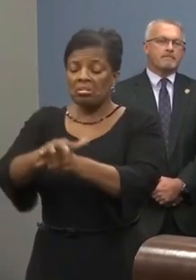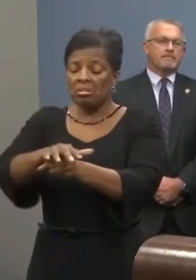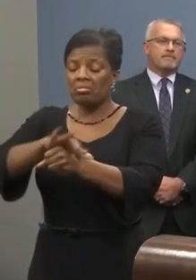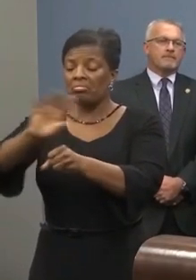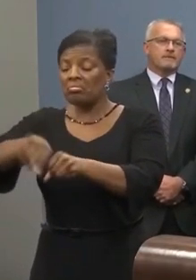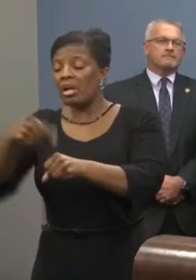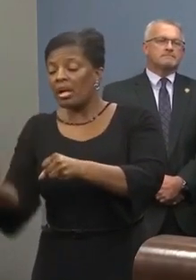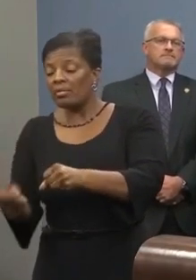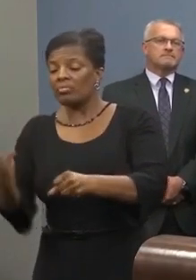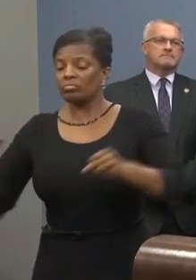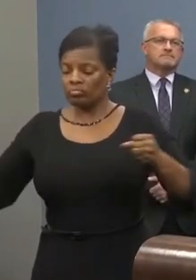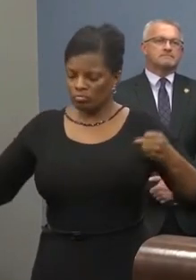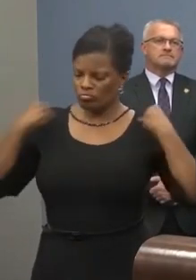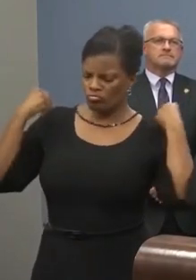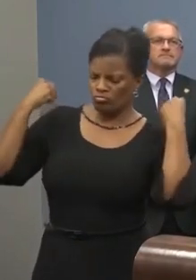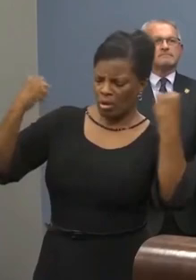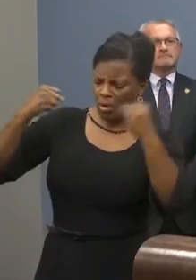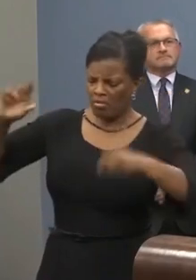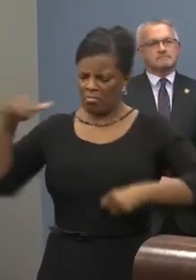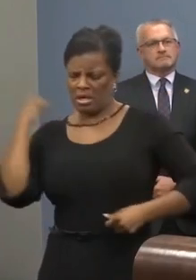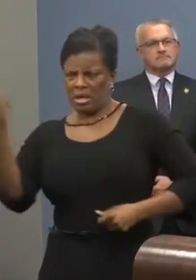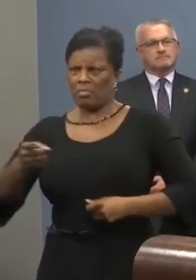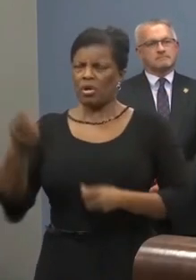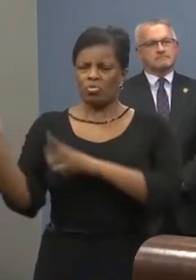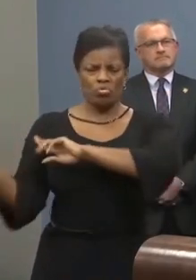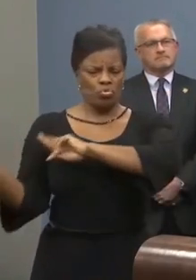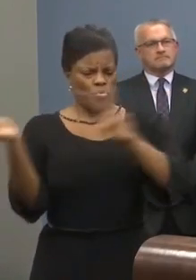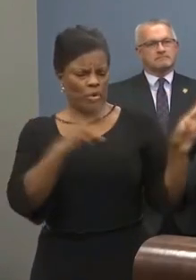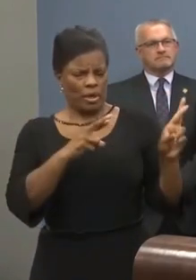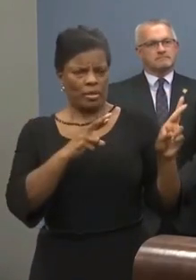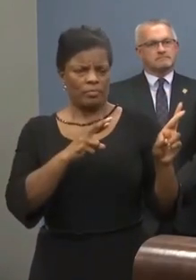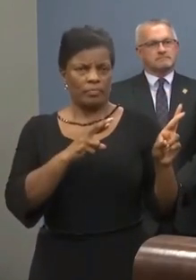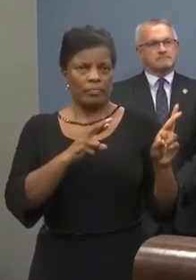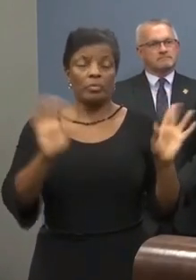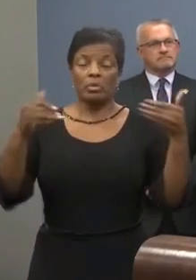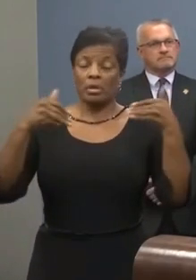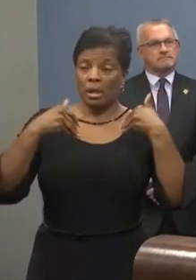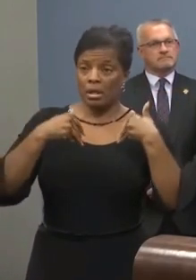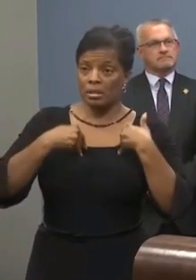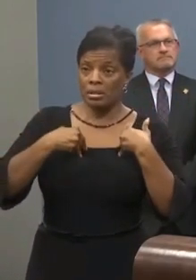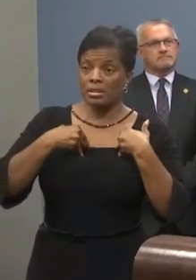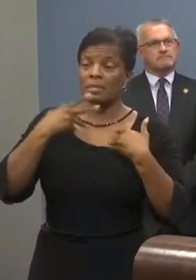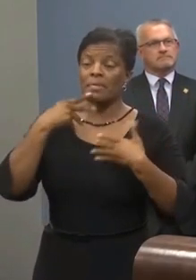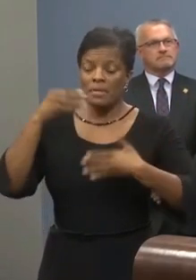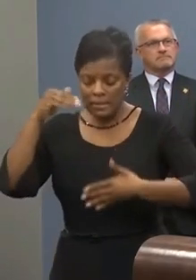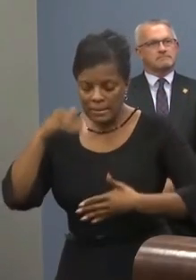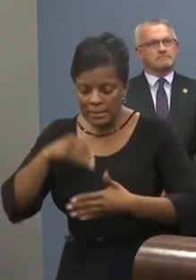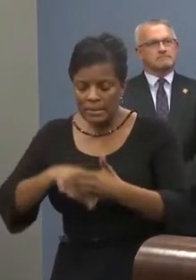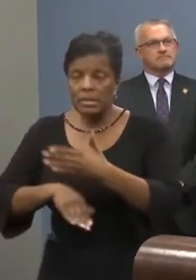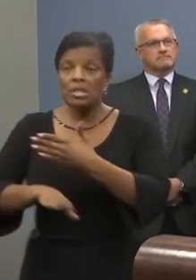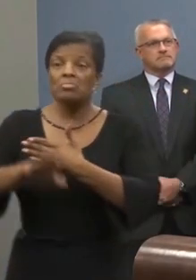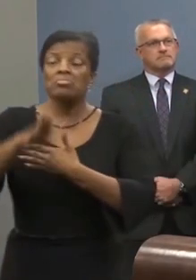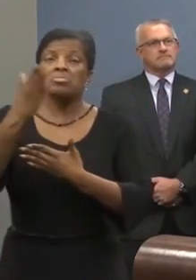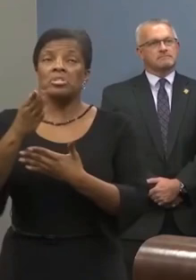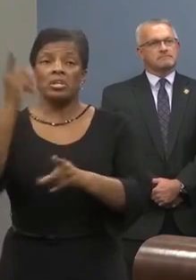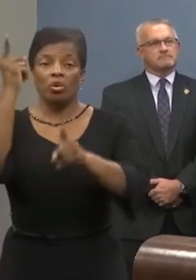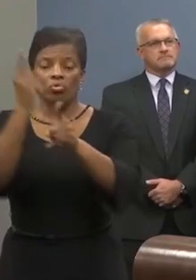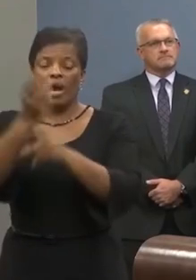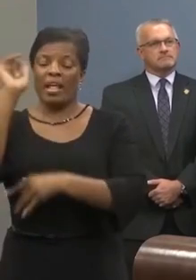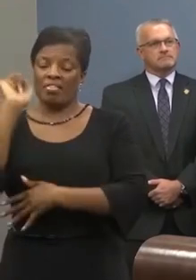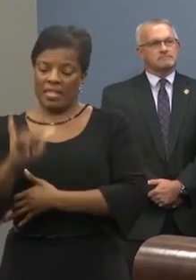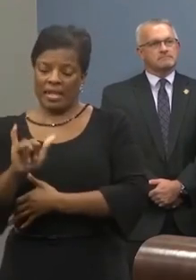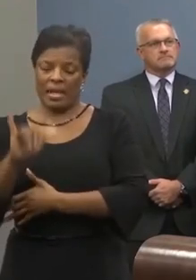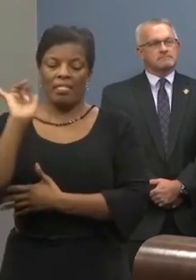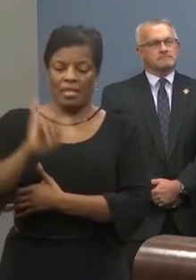to kind of pump everybody up. And for whatever reasons, we got a break. Somebody stepped up and did the right thing,